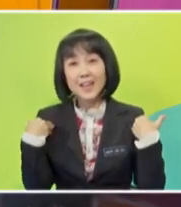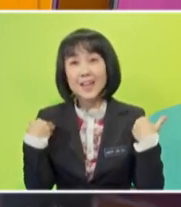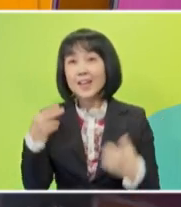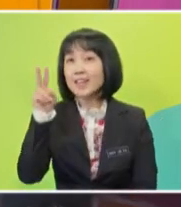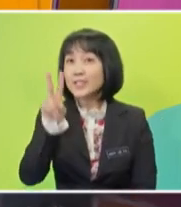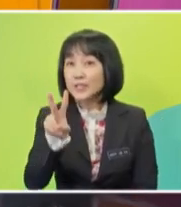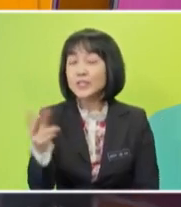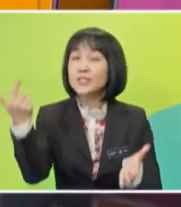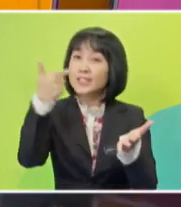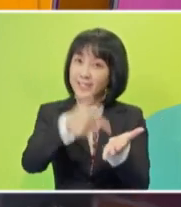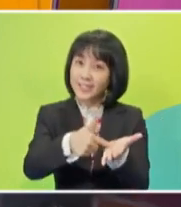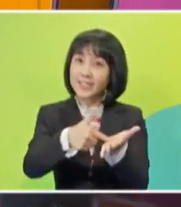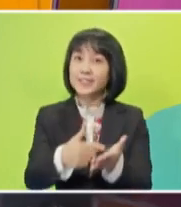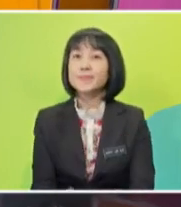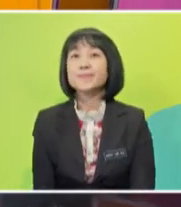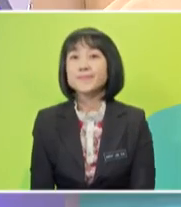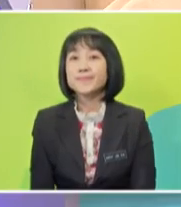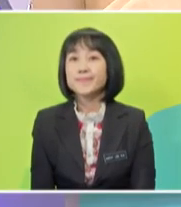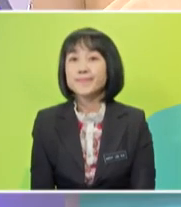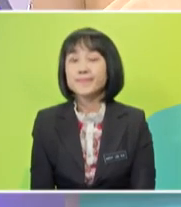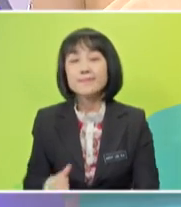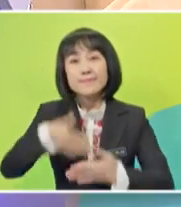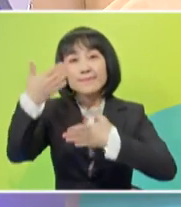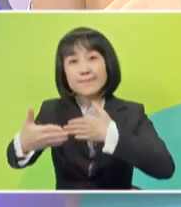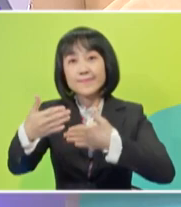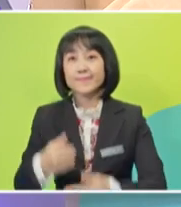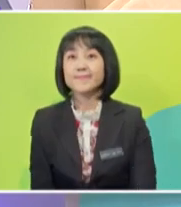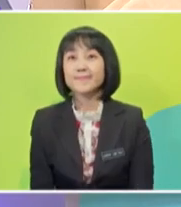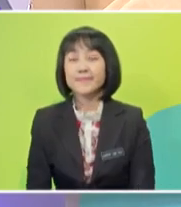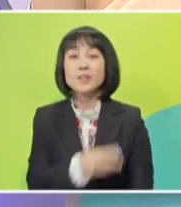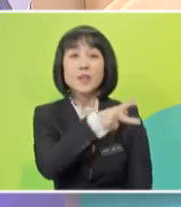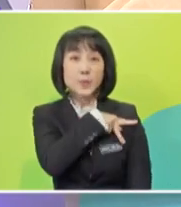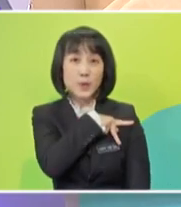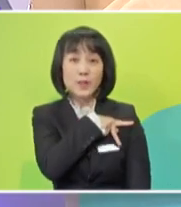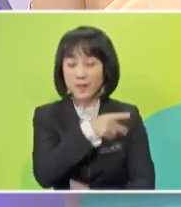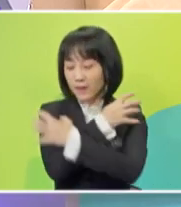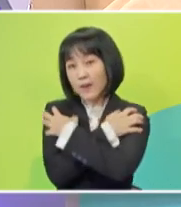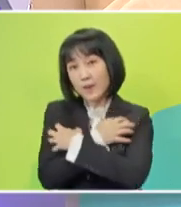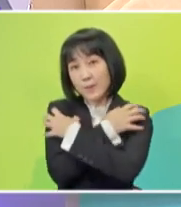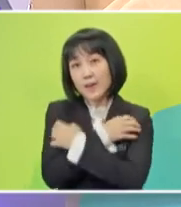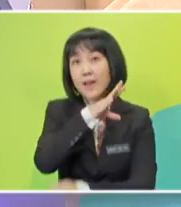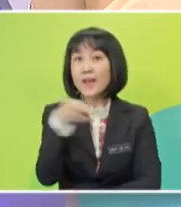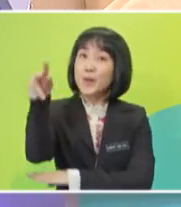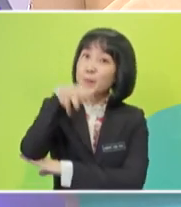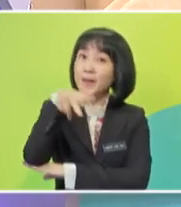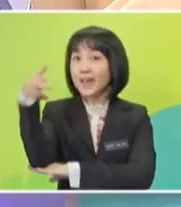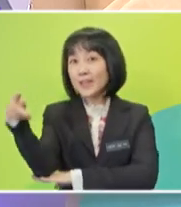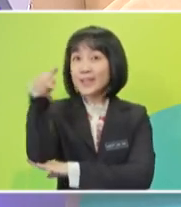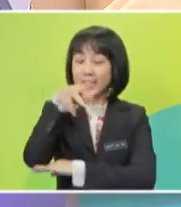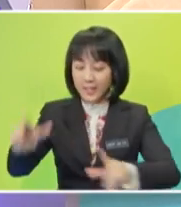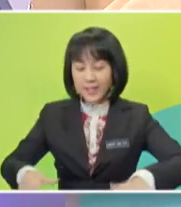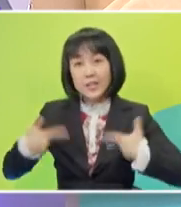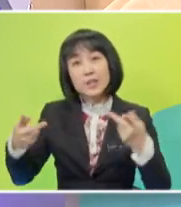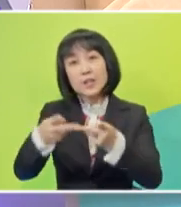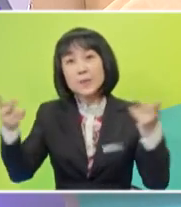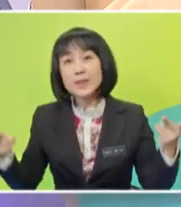two more. Two more. Okay, the next one. The polar bear and penguin live in a